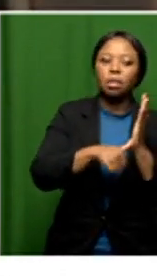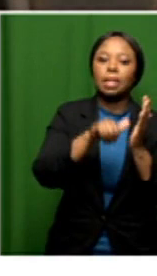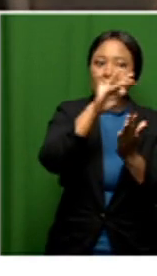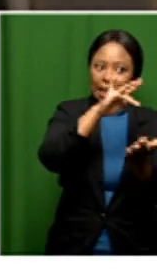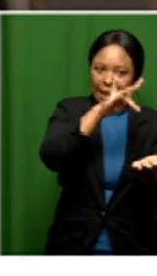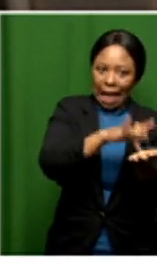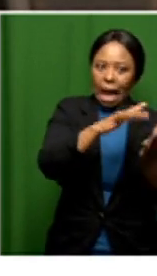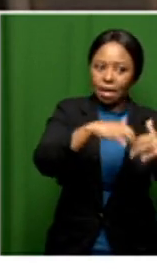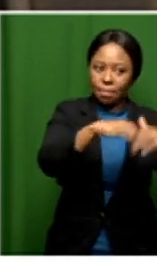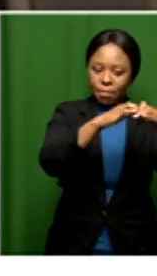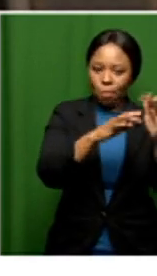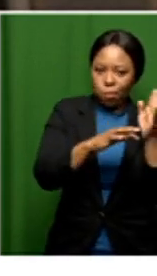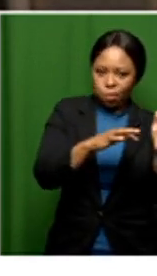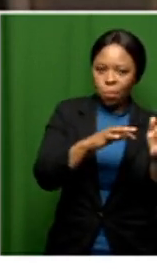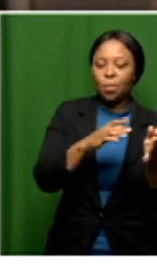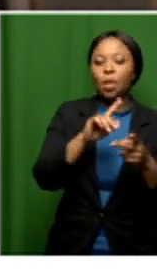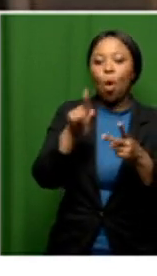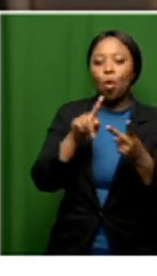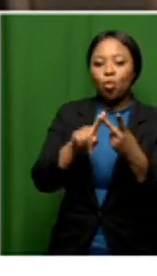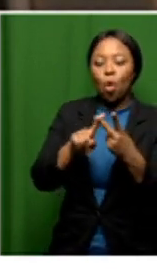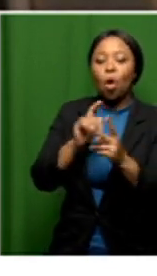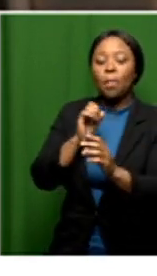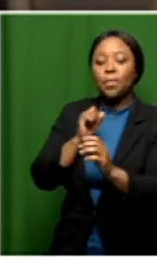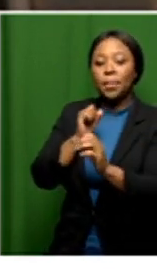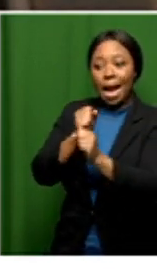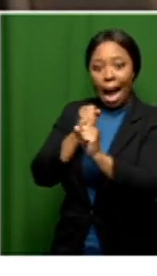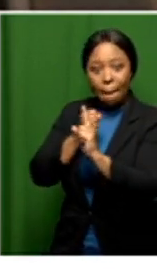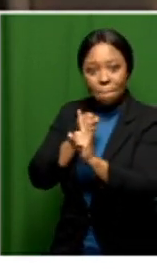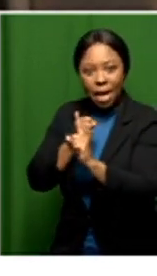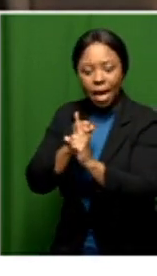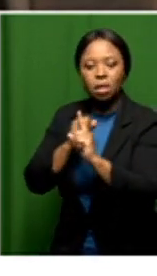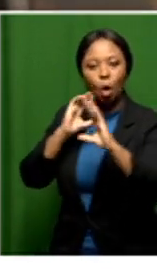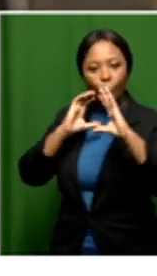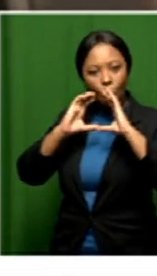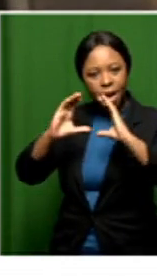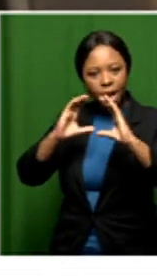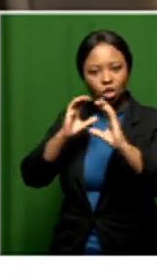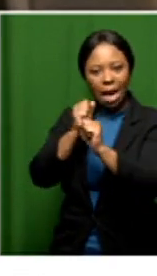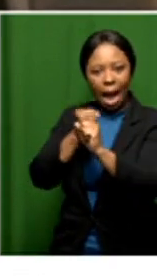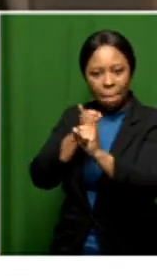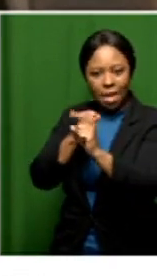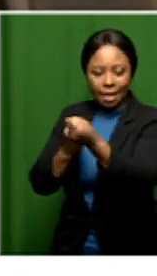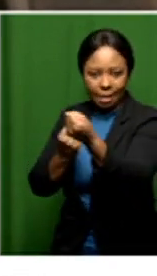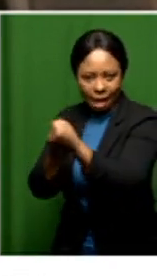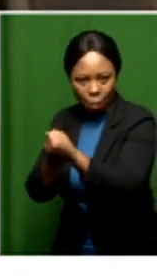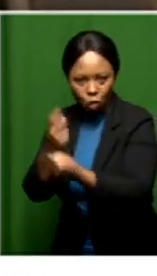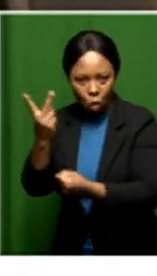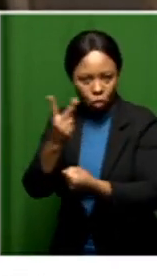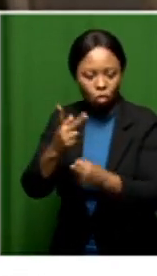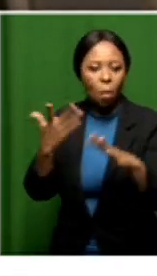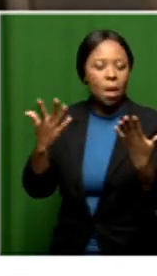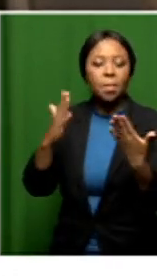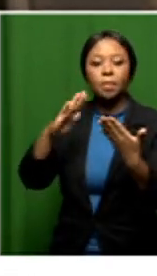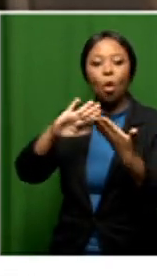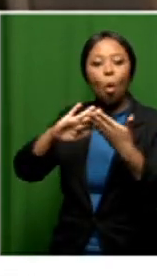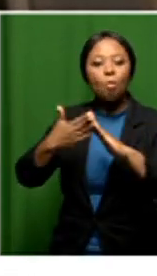been supporting the campaign in terms of communication campaigns, whether it be supporting community